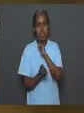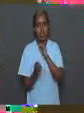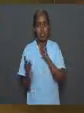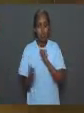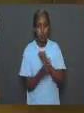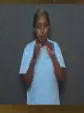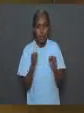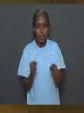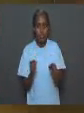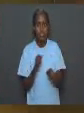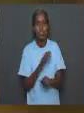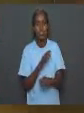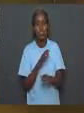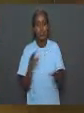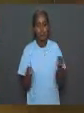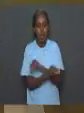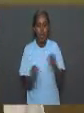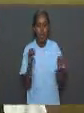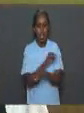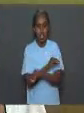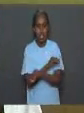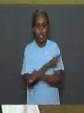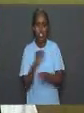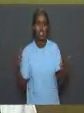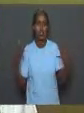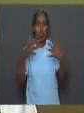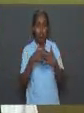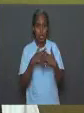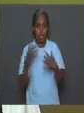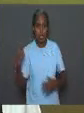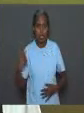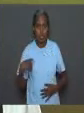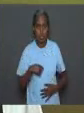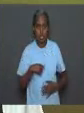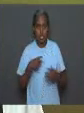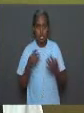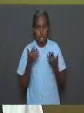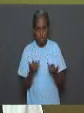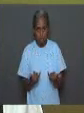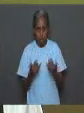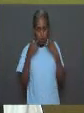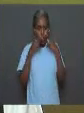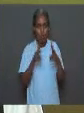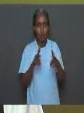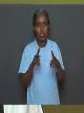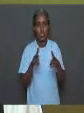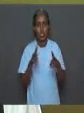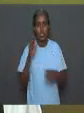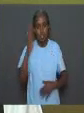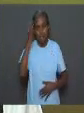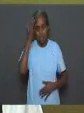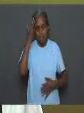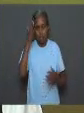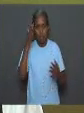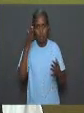permutations, and combinations. We will now look at random experiments and